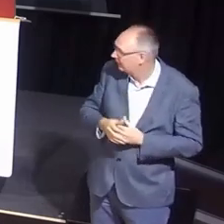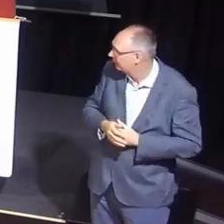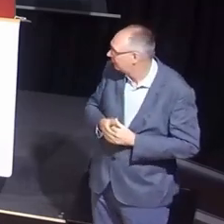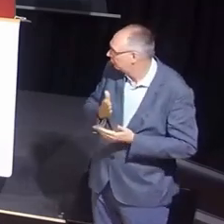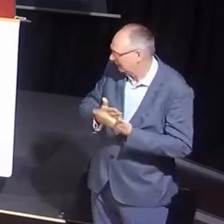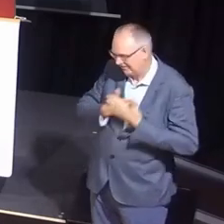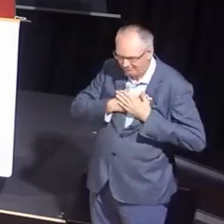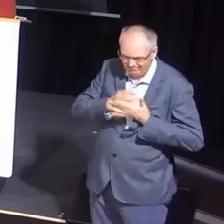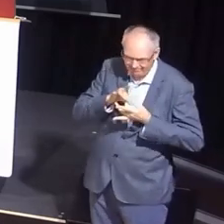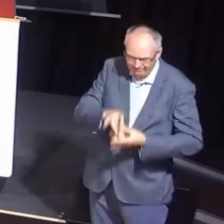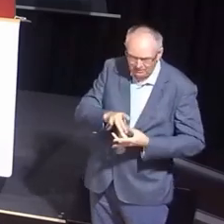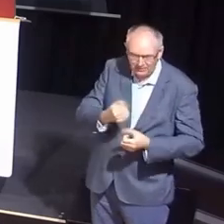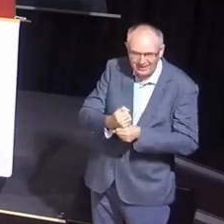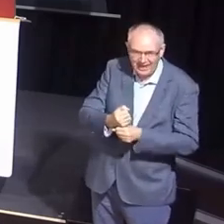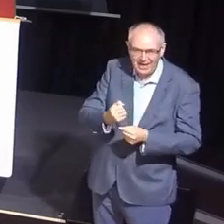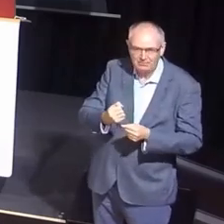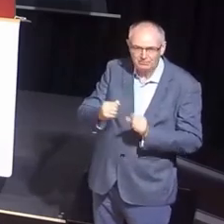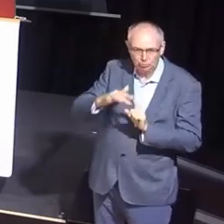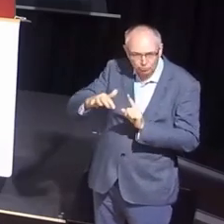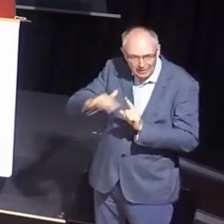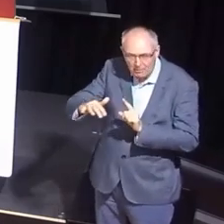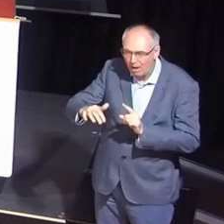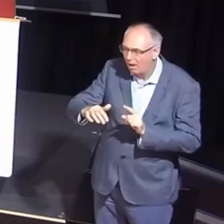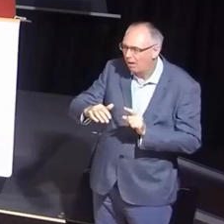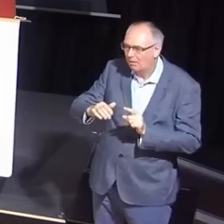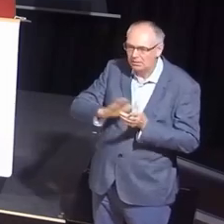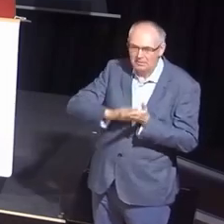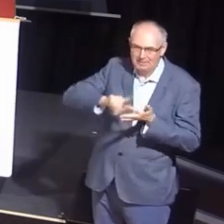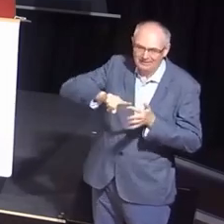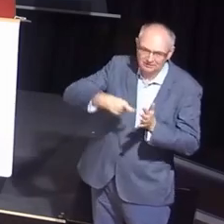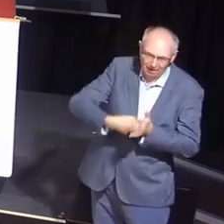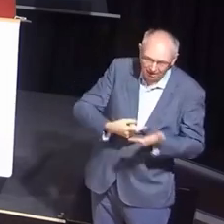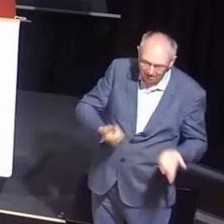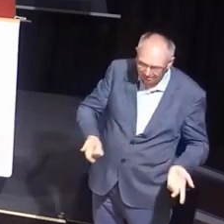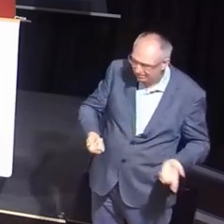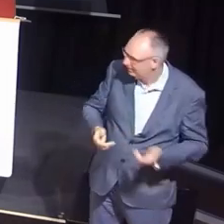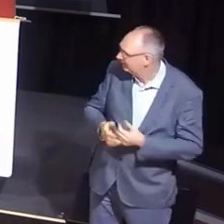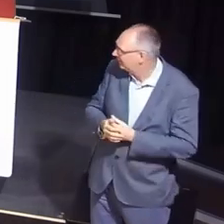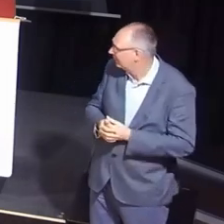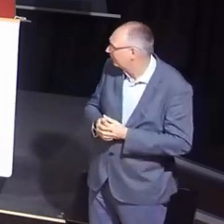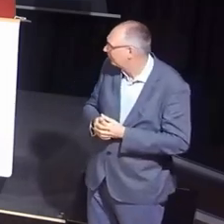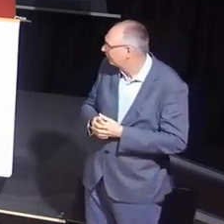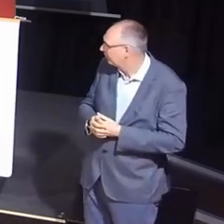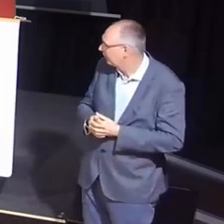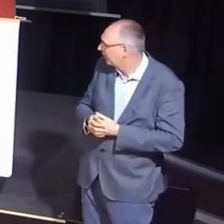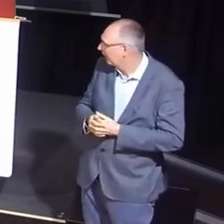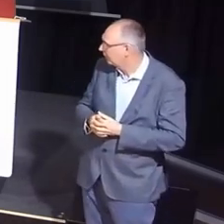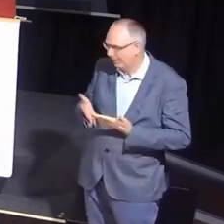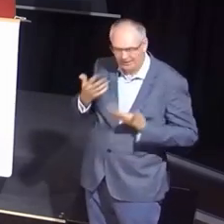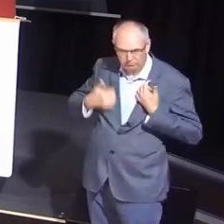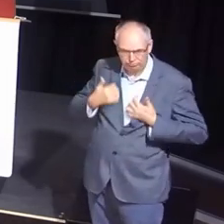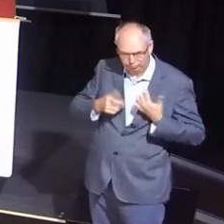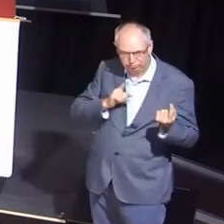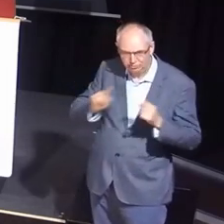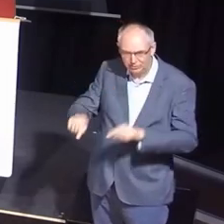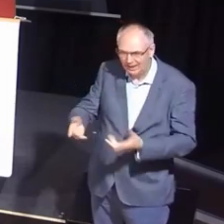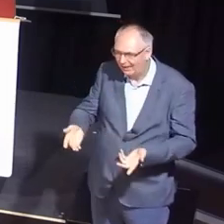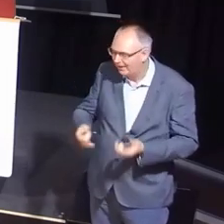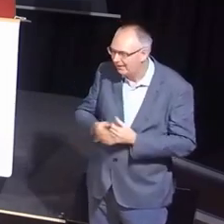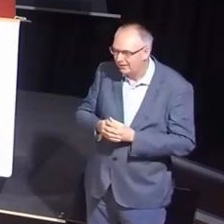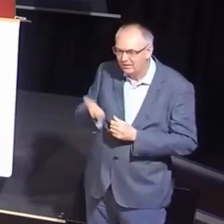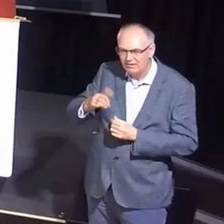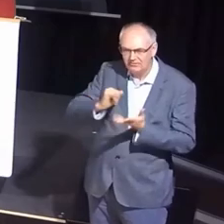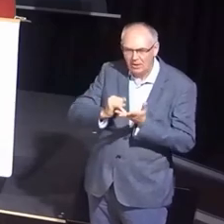passionate about gaming. I'm a streamer. I stream on Mixer. Go Mixer! And I'm super pumped to be here today. Flew in from